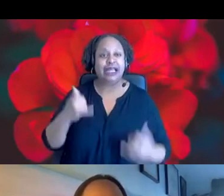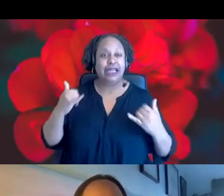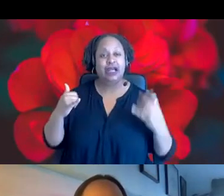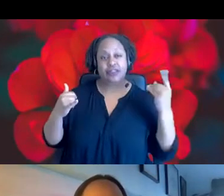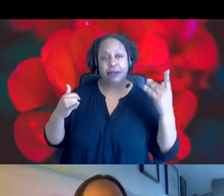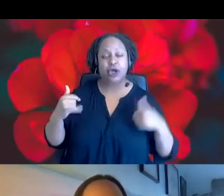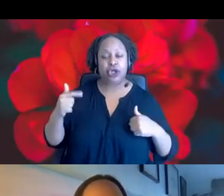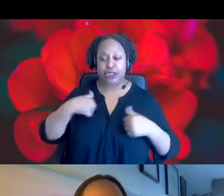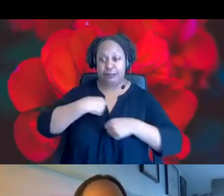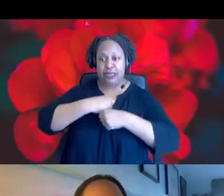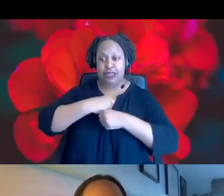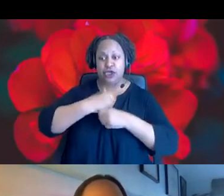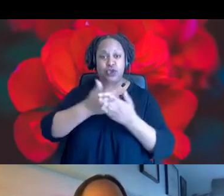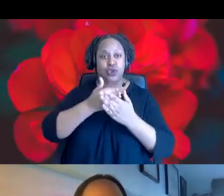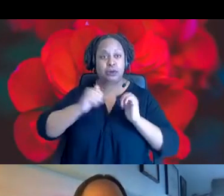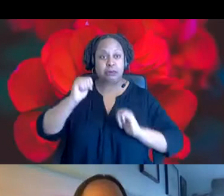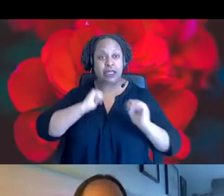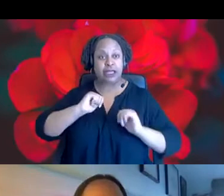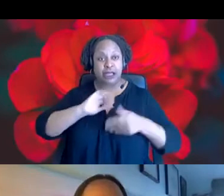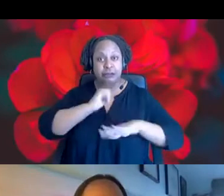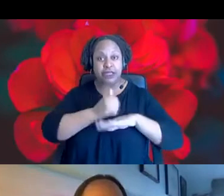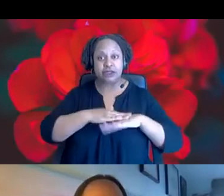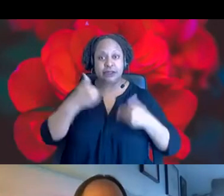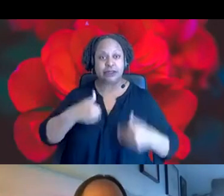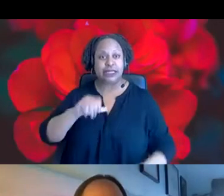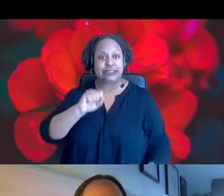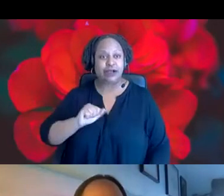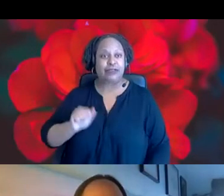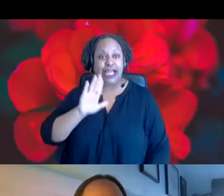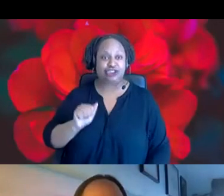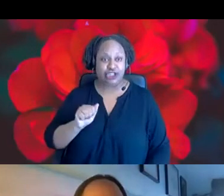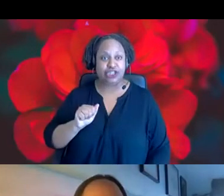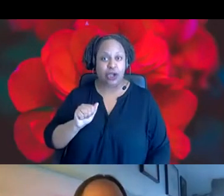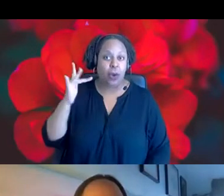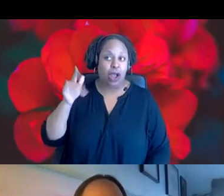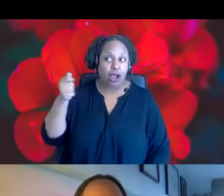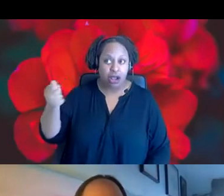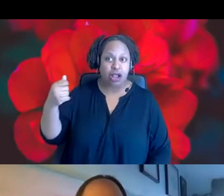being South Asian? Is that what we're going to do now? Because I feel like that would get funding.